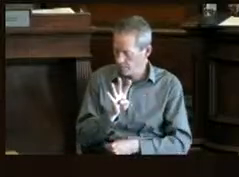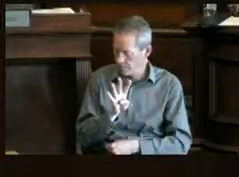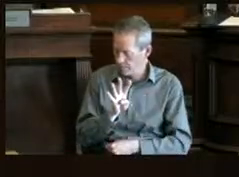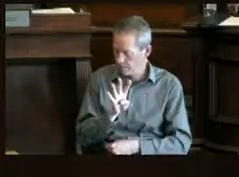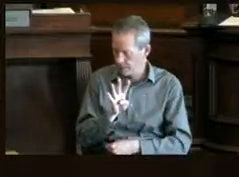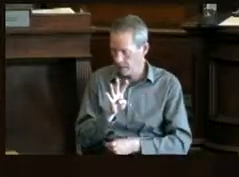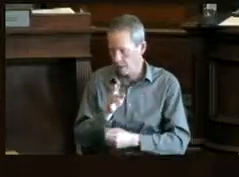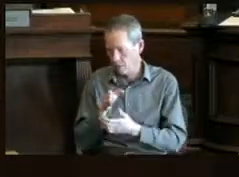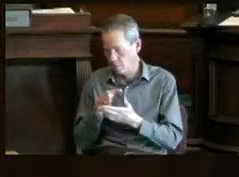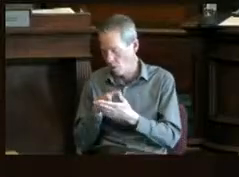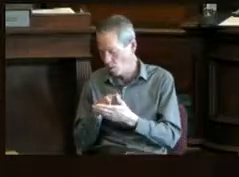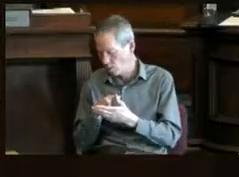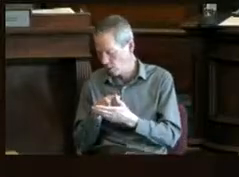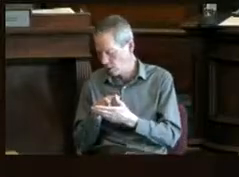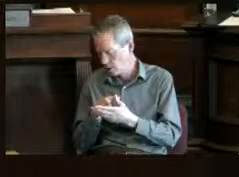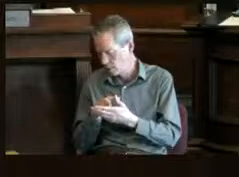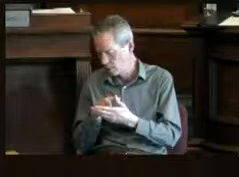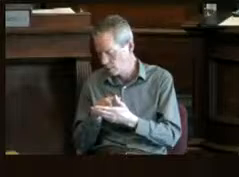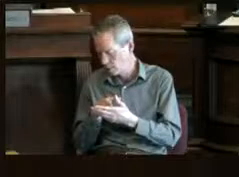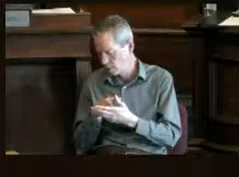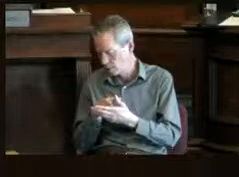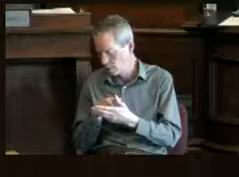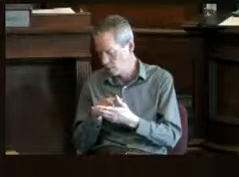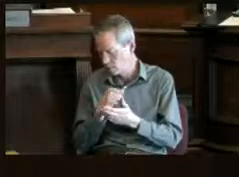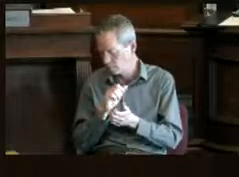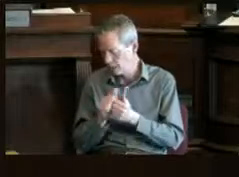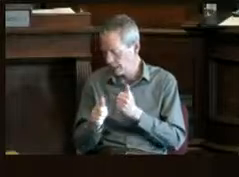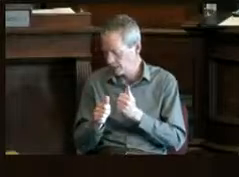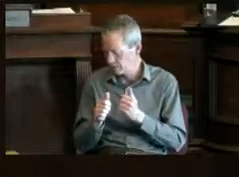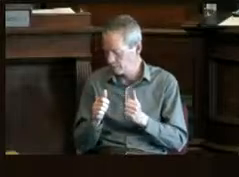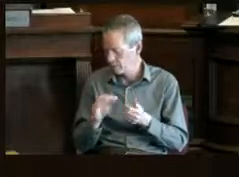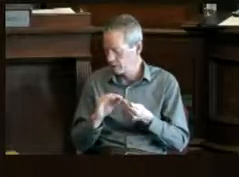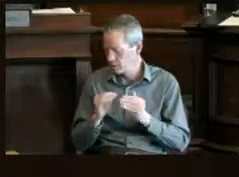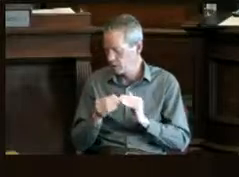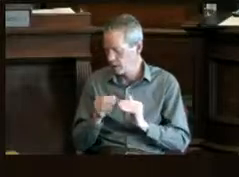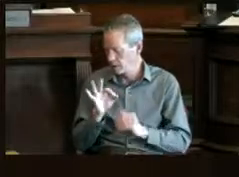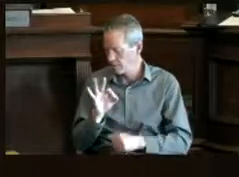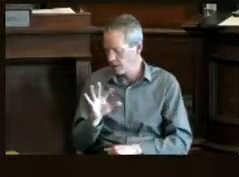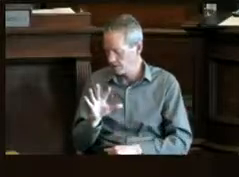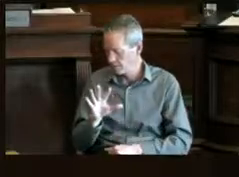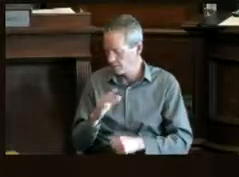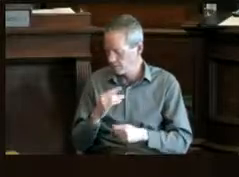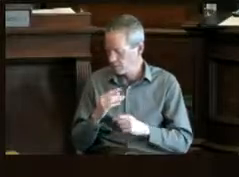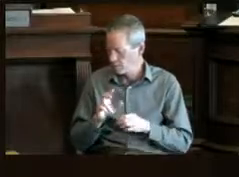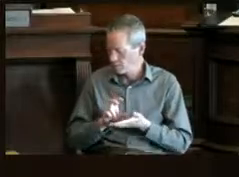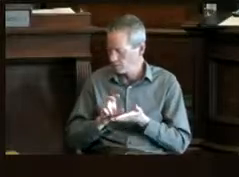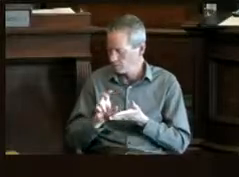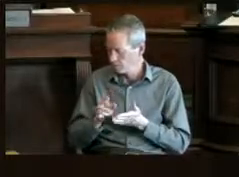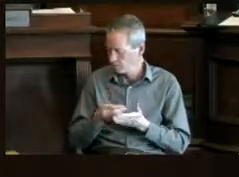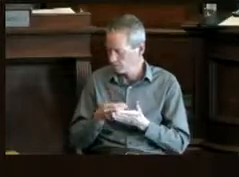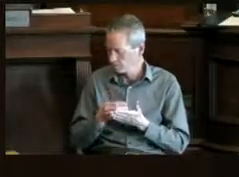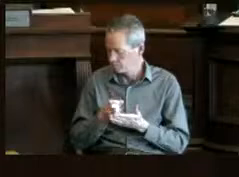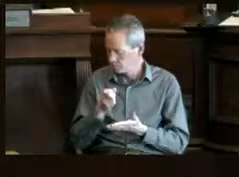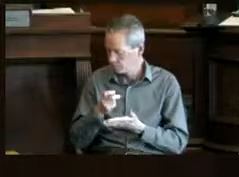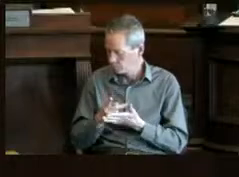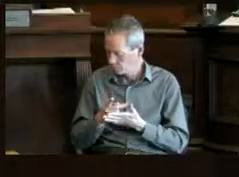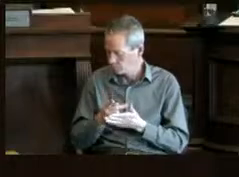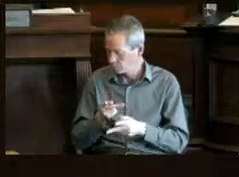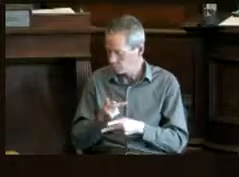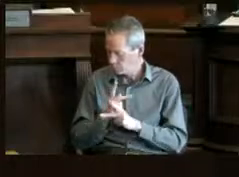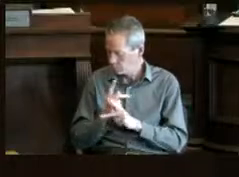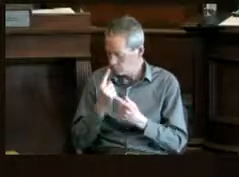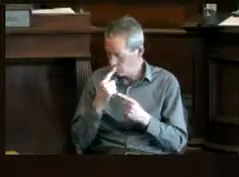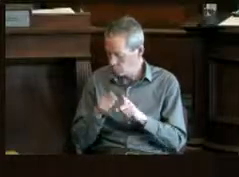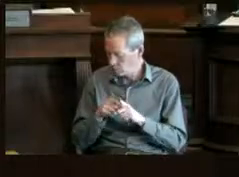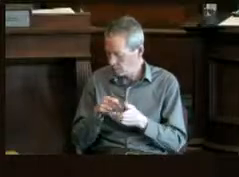aye. Aye. All opposed? Please say nay. Introductory passes. Introductory number 95, appropriating funds and authorizing a loan agreement and payment in